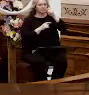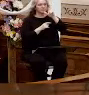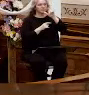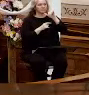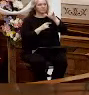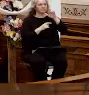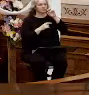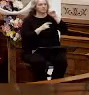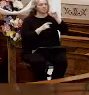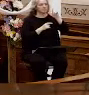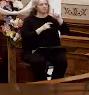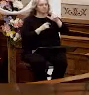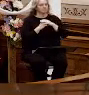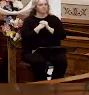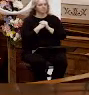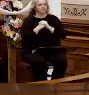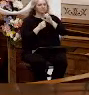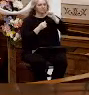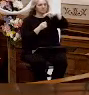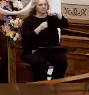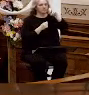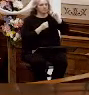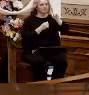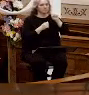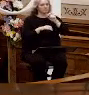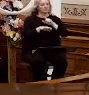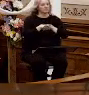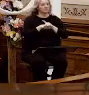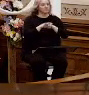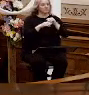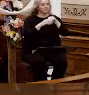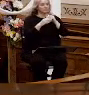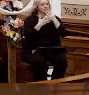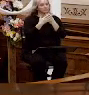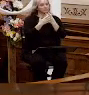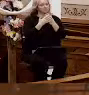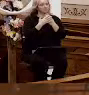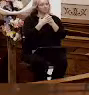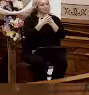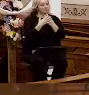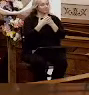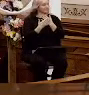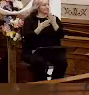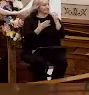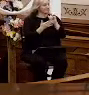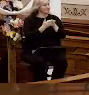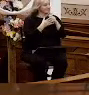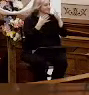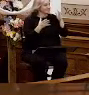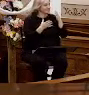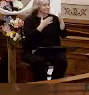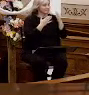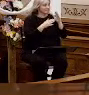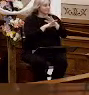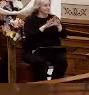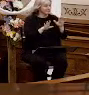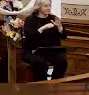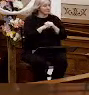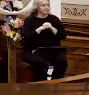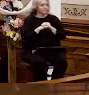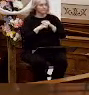too, spends his time in prison on things most probably don't. He wrote many